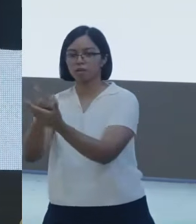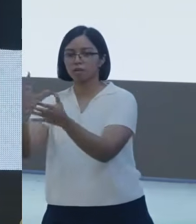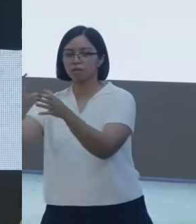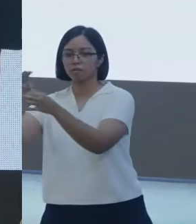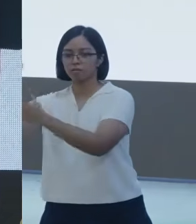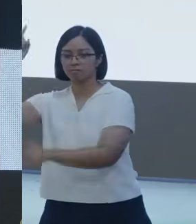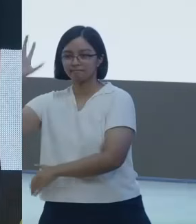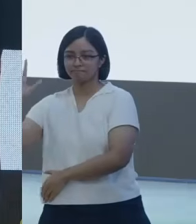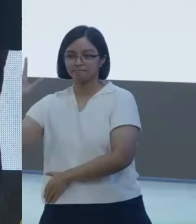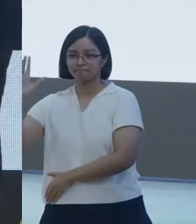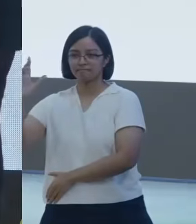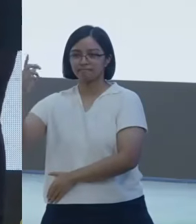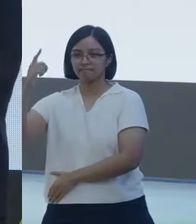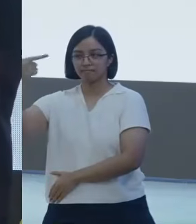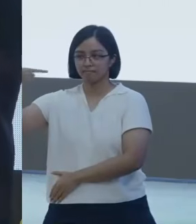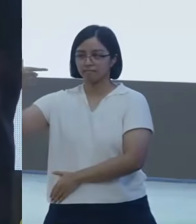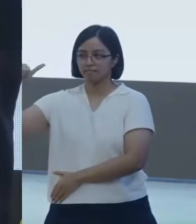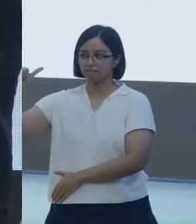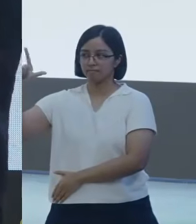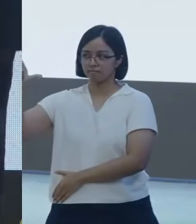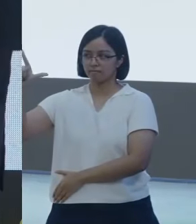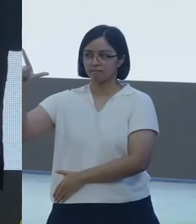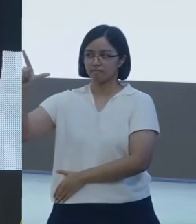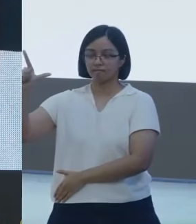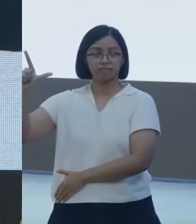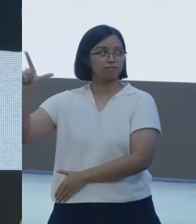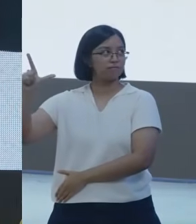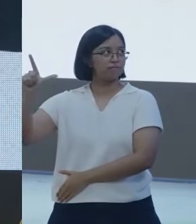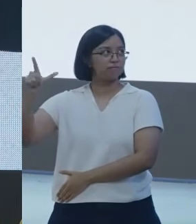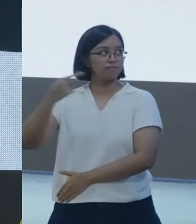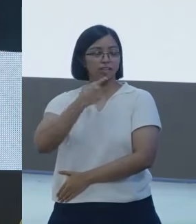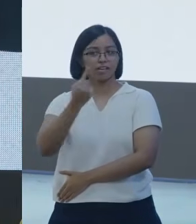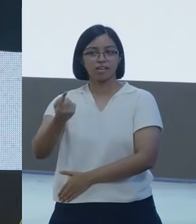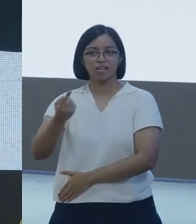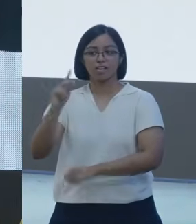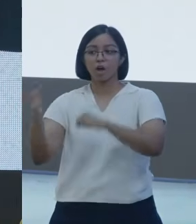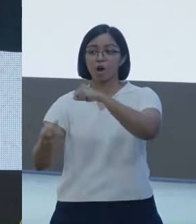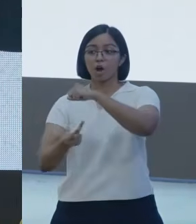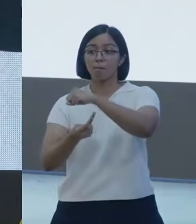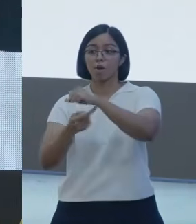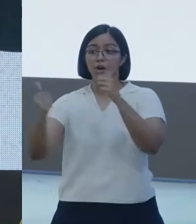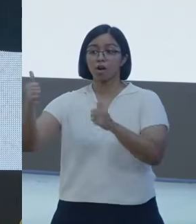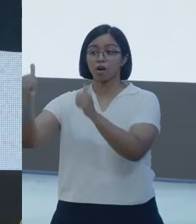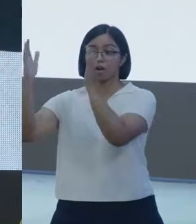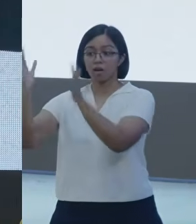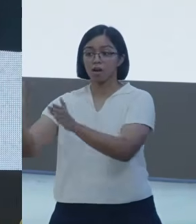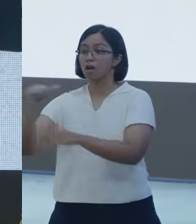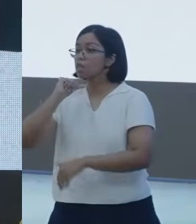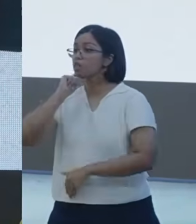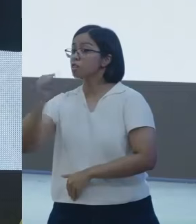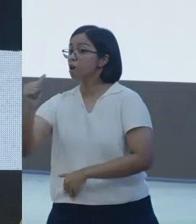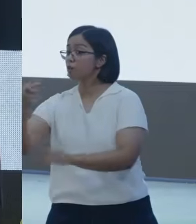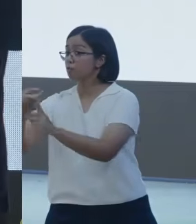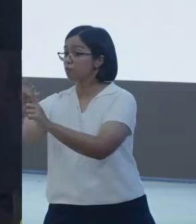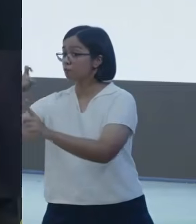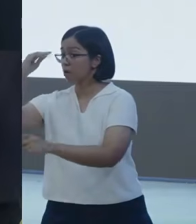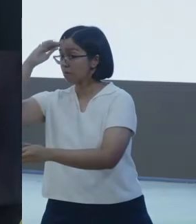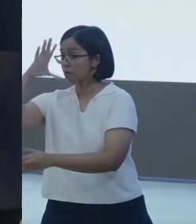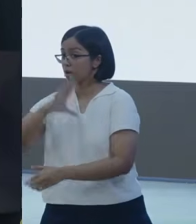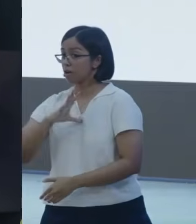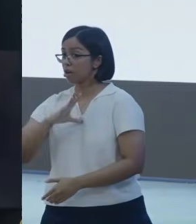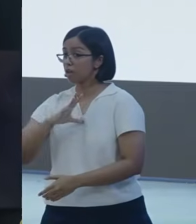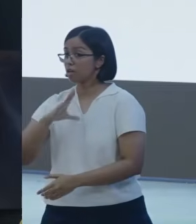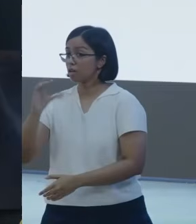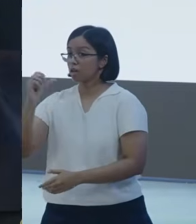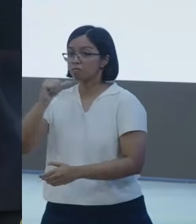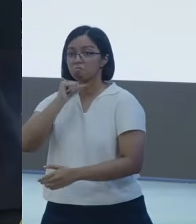Sa Galatians 1:1, Paul, an apostle, not from men, sabi niya, nor through